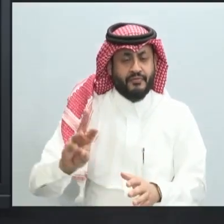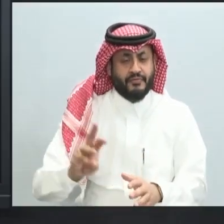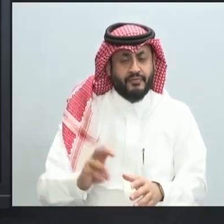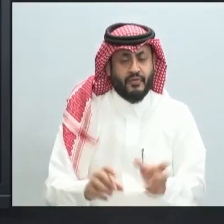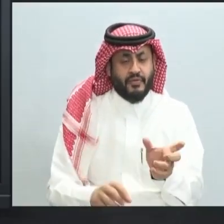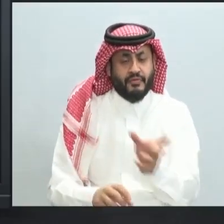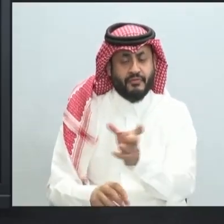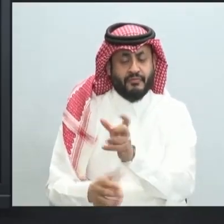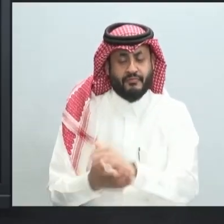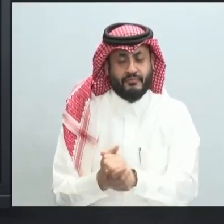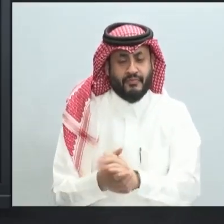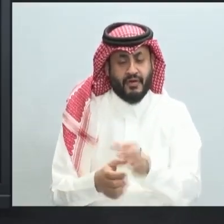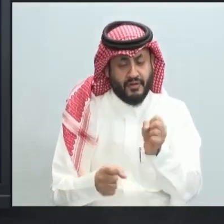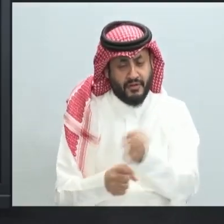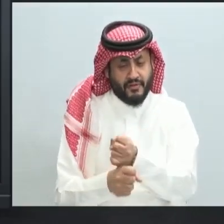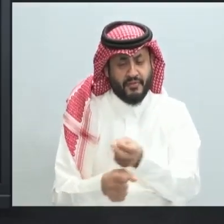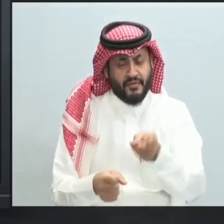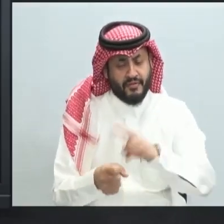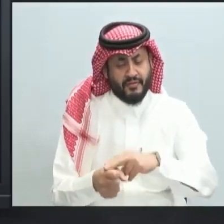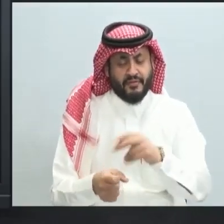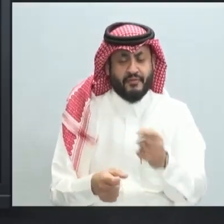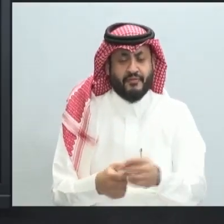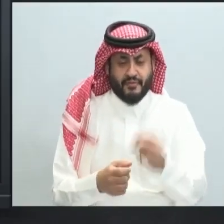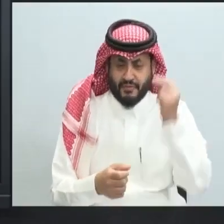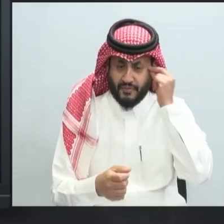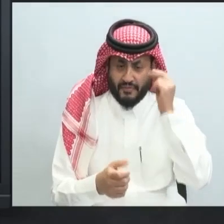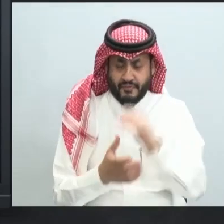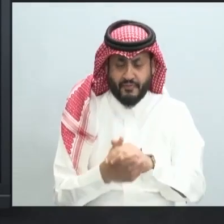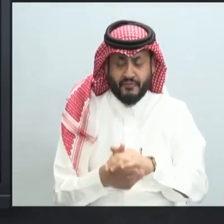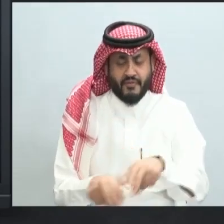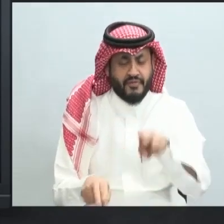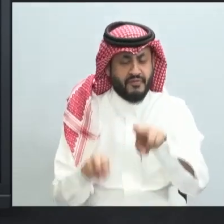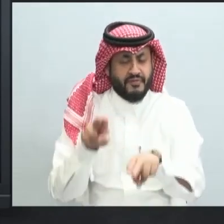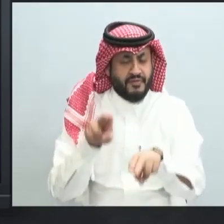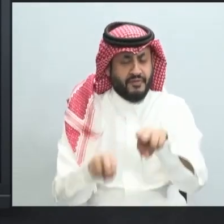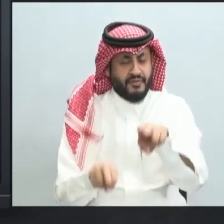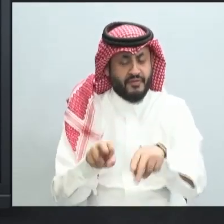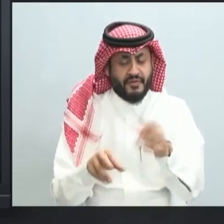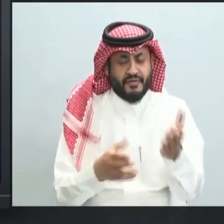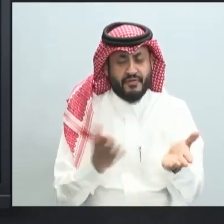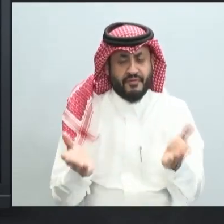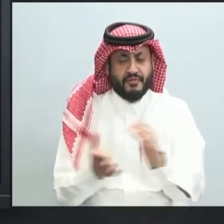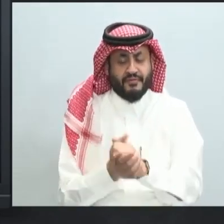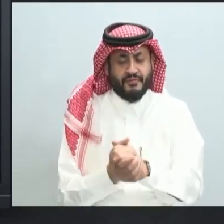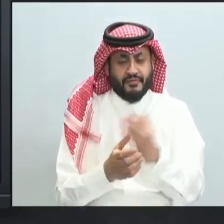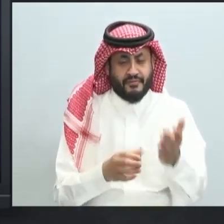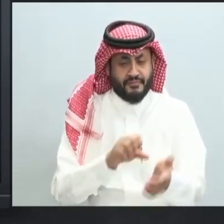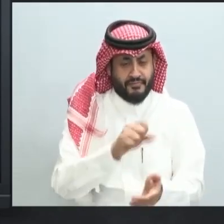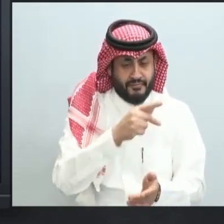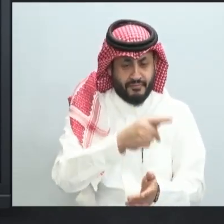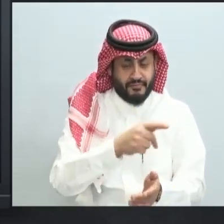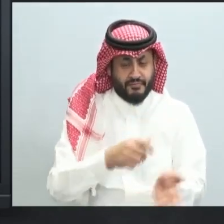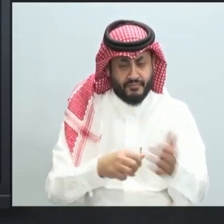words, and we did practice and had to know how to differentiate between words that has